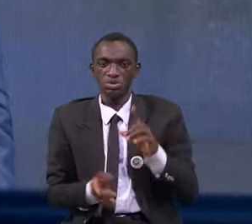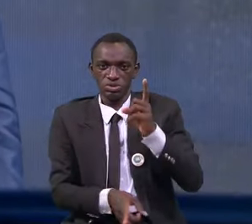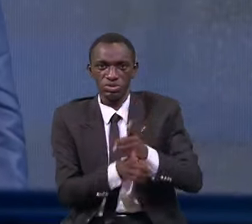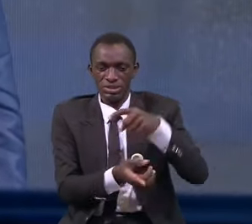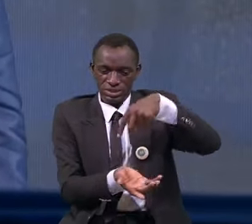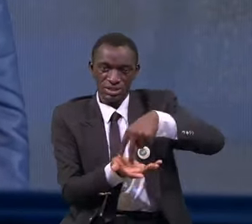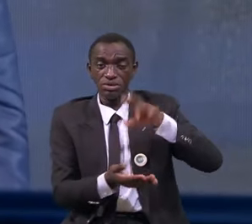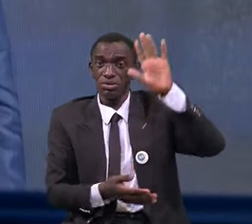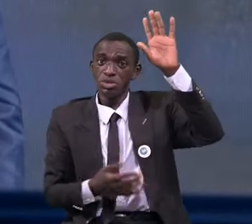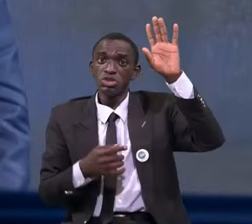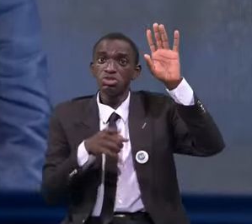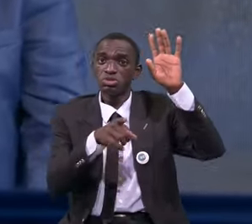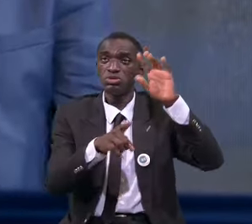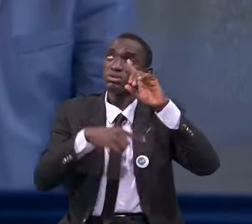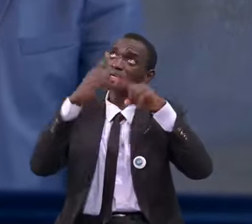here.